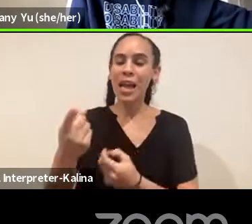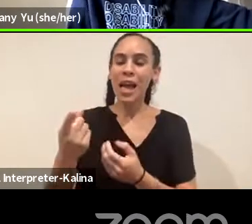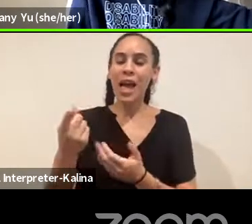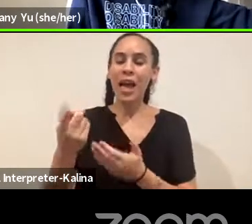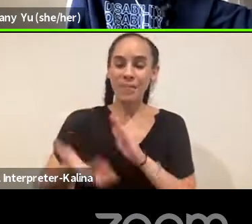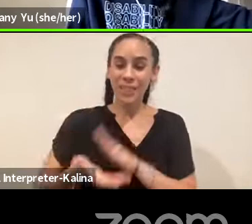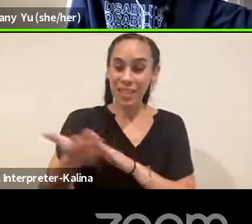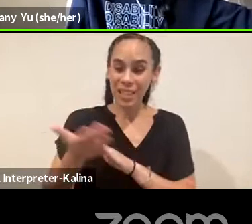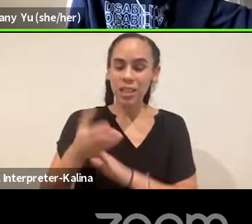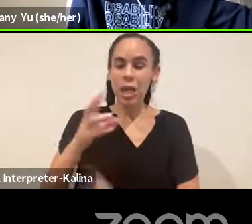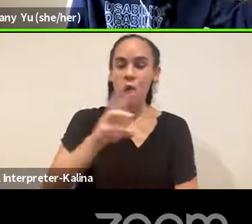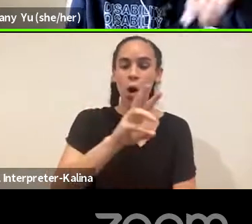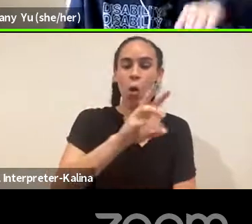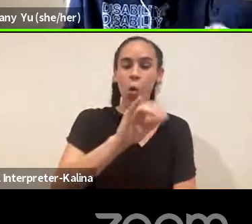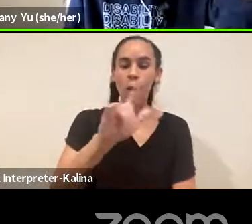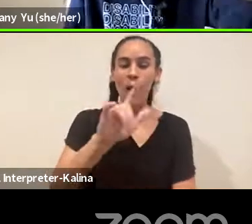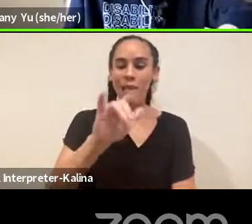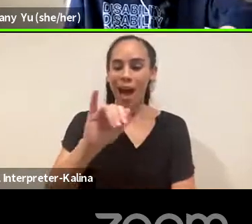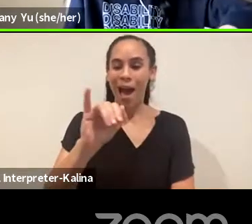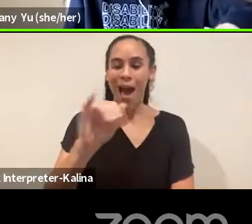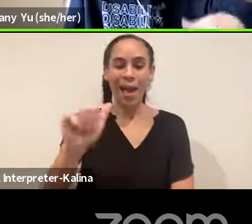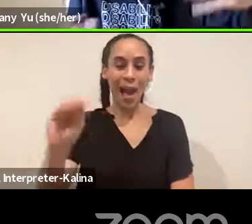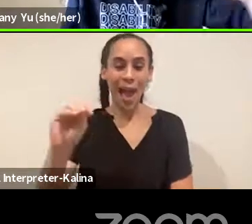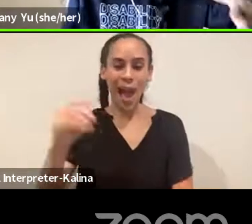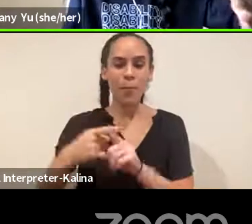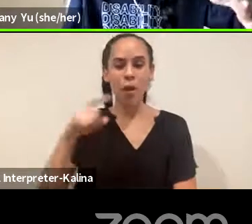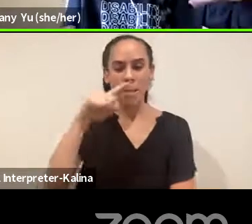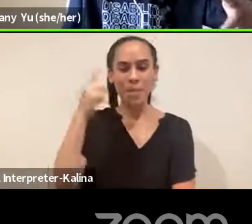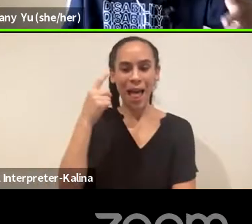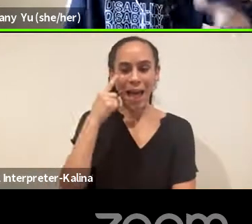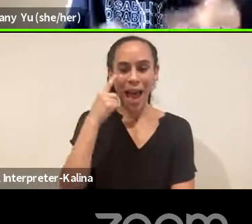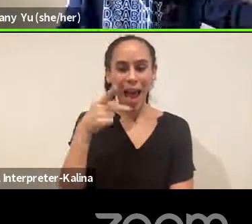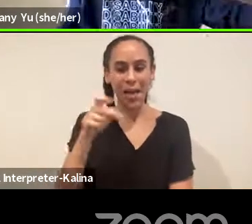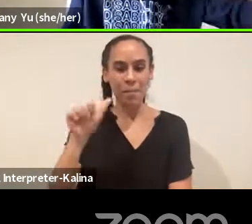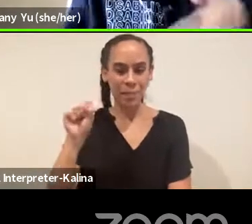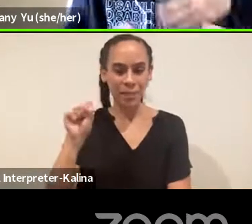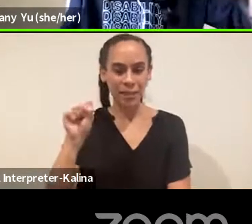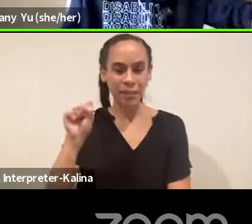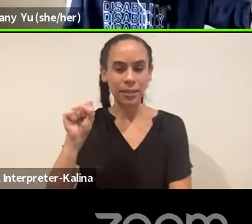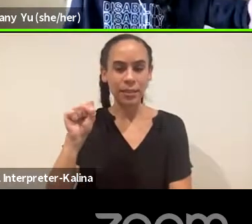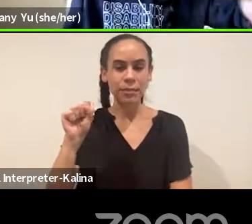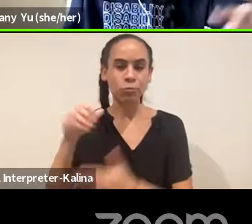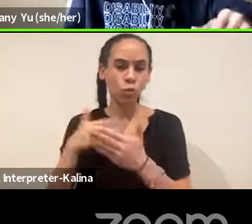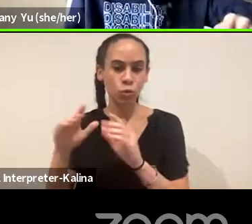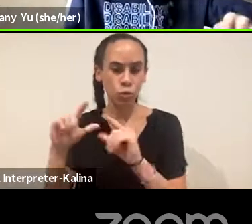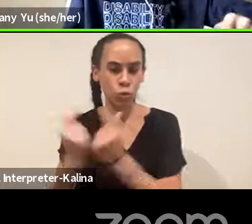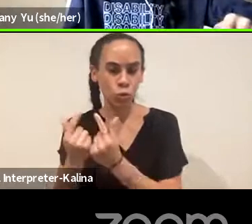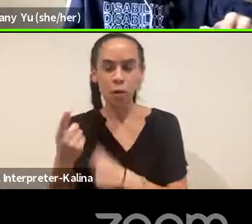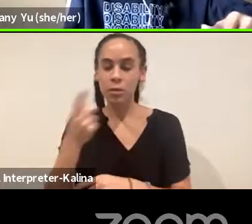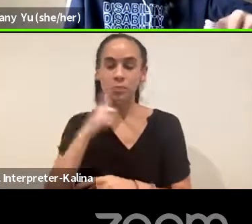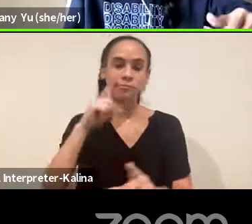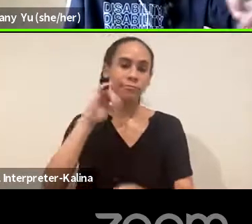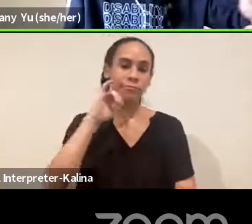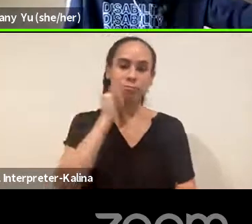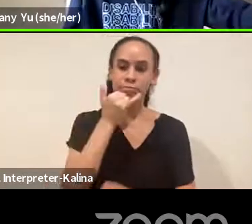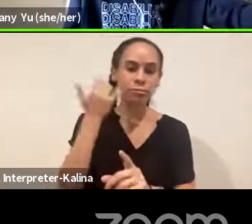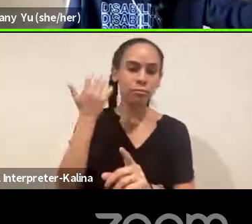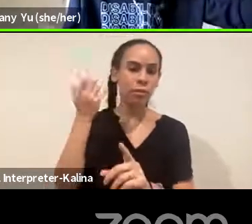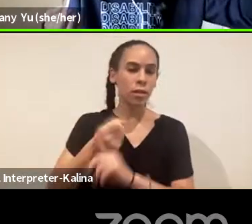will.i.am of the Black Eyed Peas. And so I'm sitting next to him totally by accident,